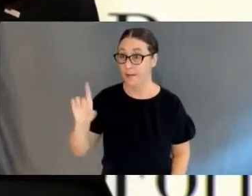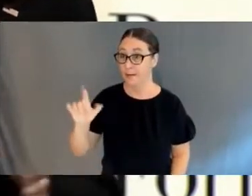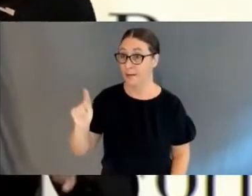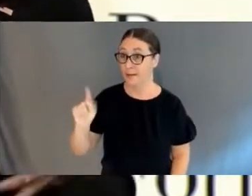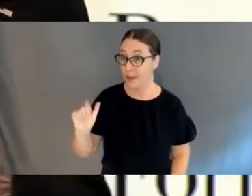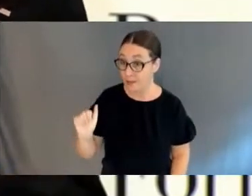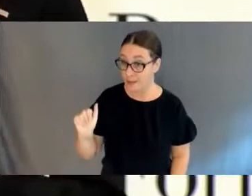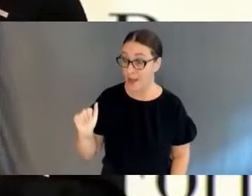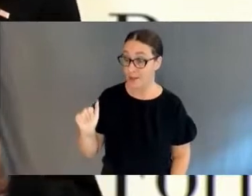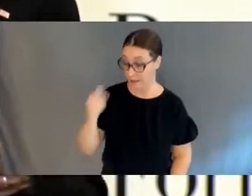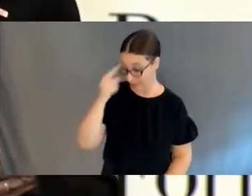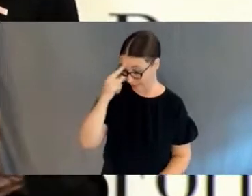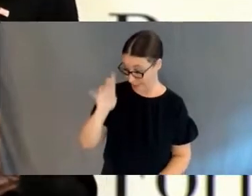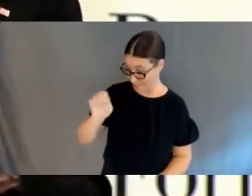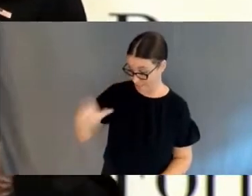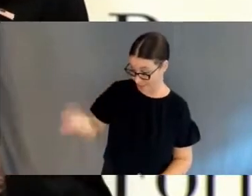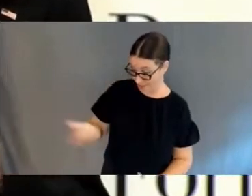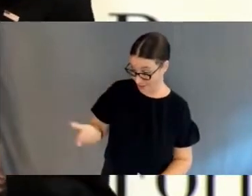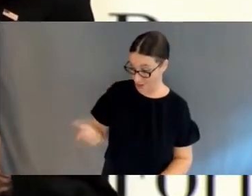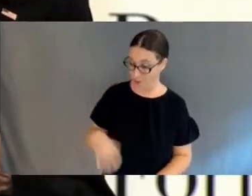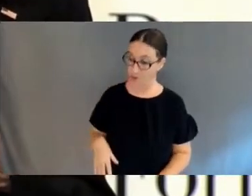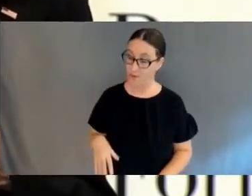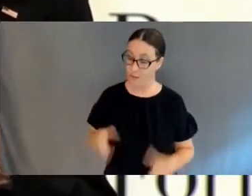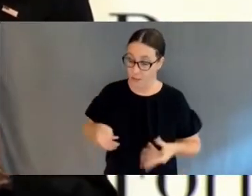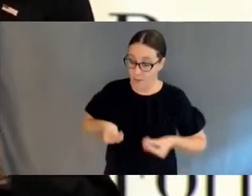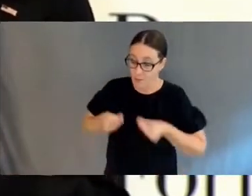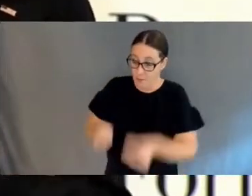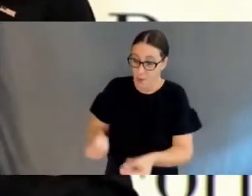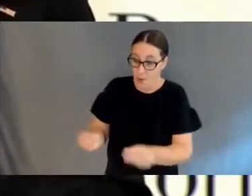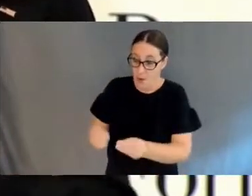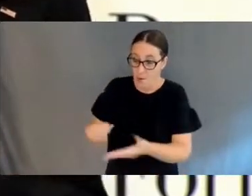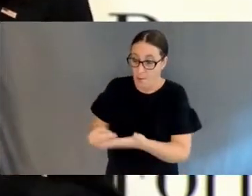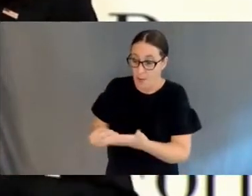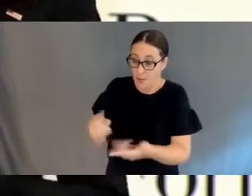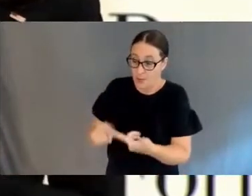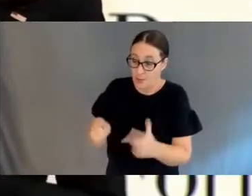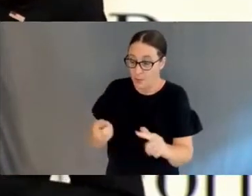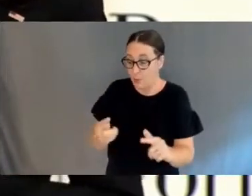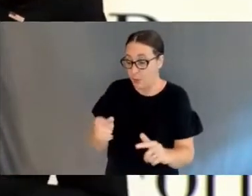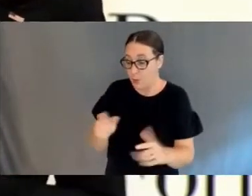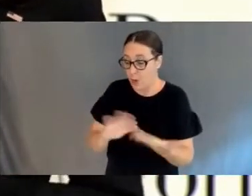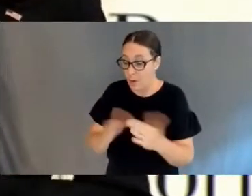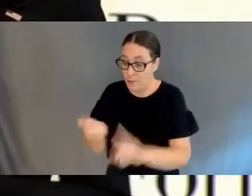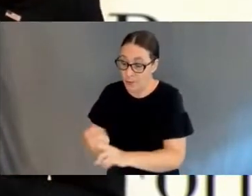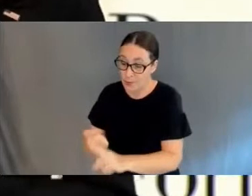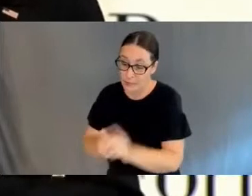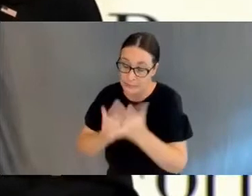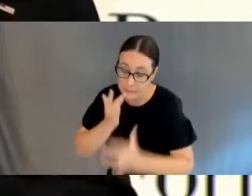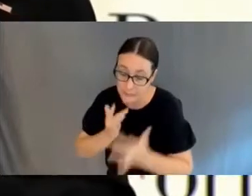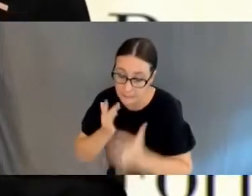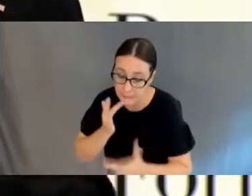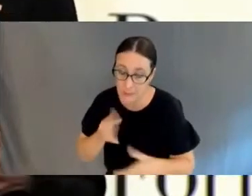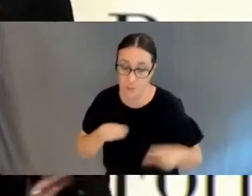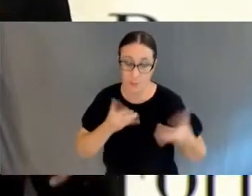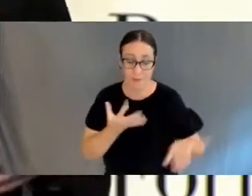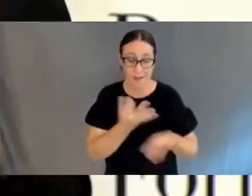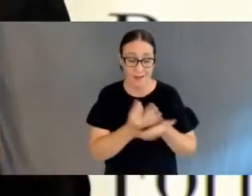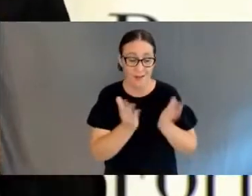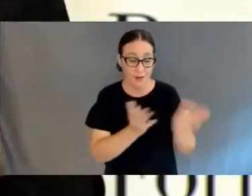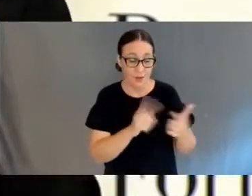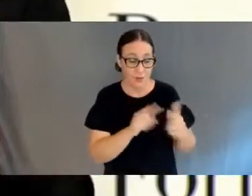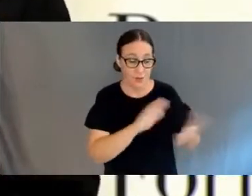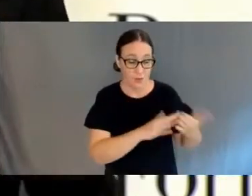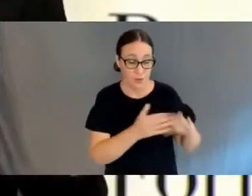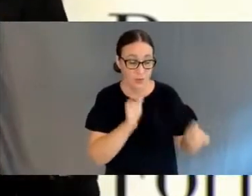Pouring capital into communities that are starved of it, providing financial services to communities that